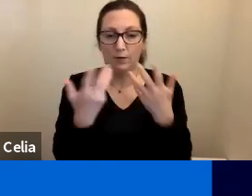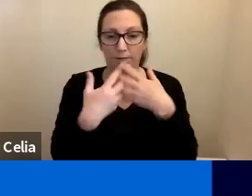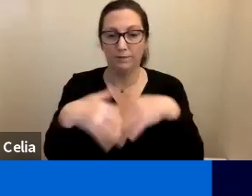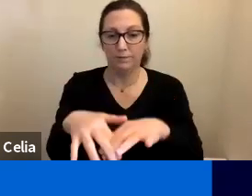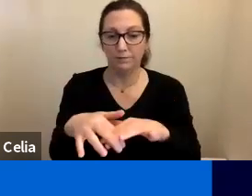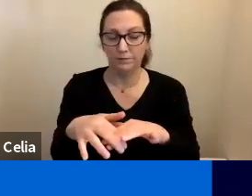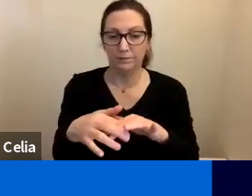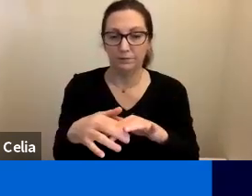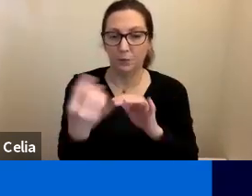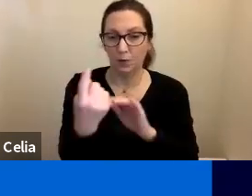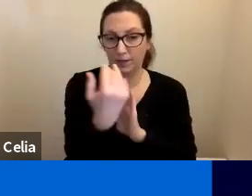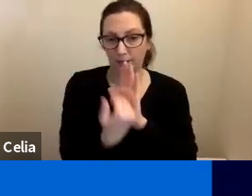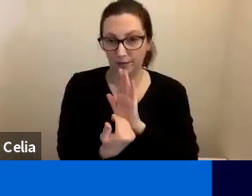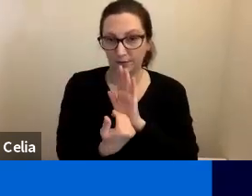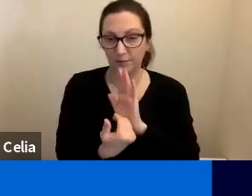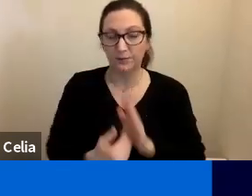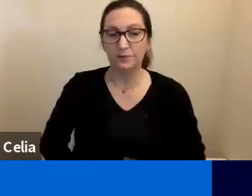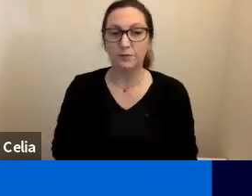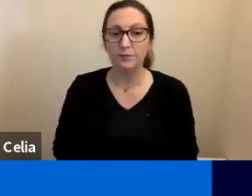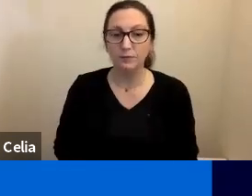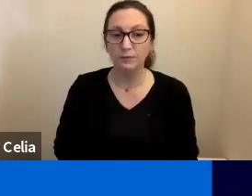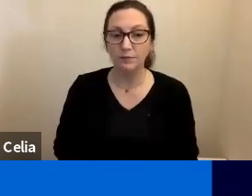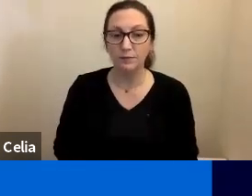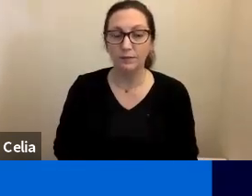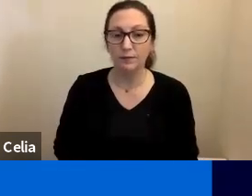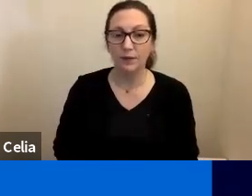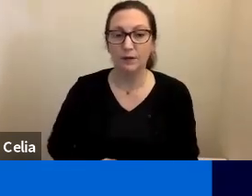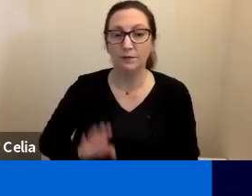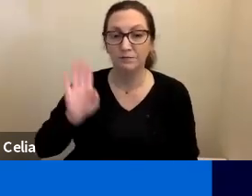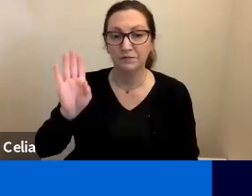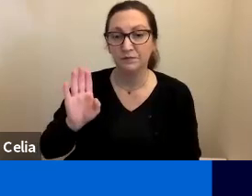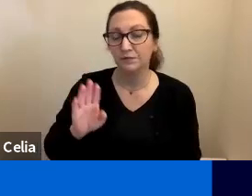Thank you. I believe Ms. Garrett and then Ms. Lum had their hands up.